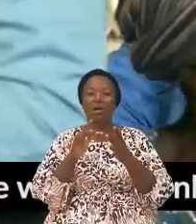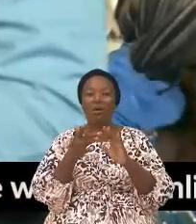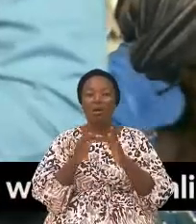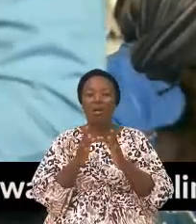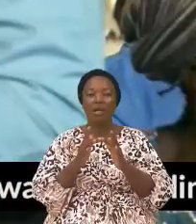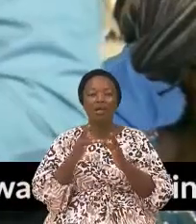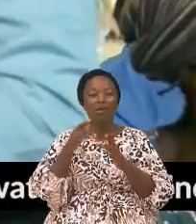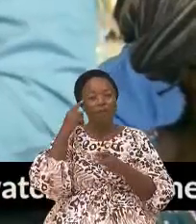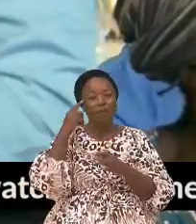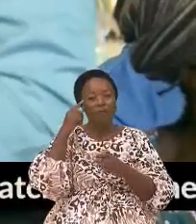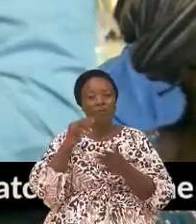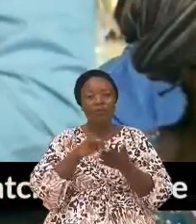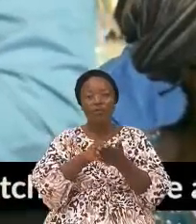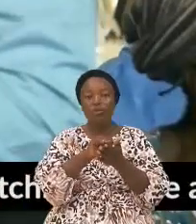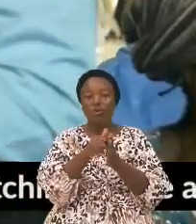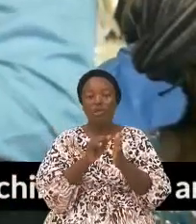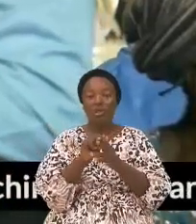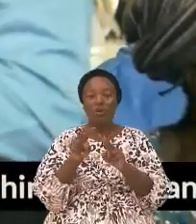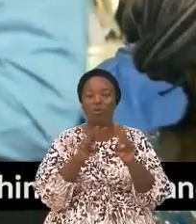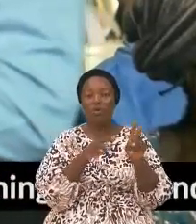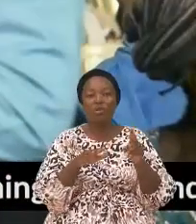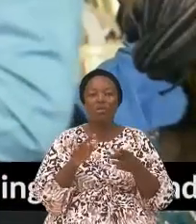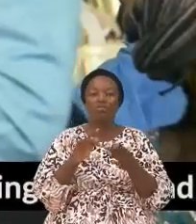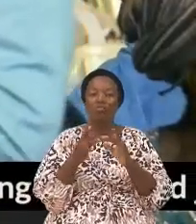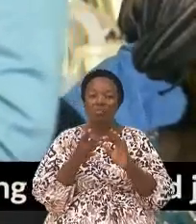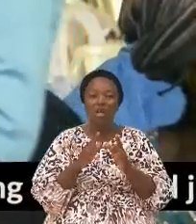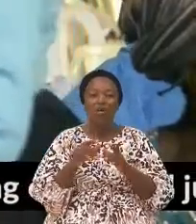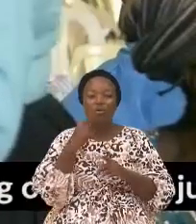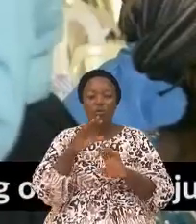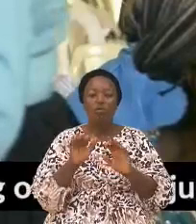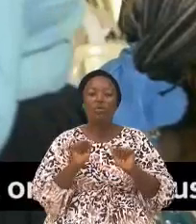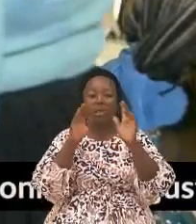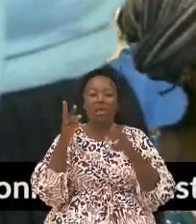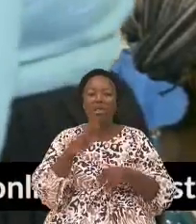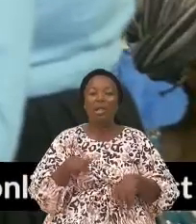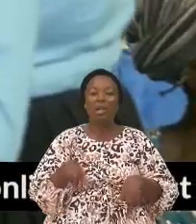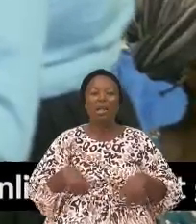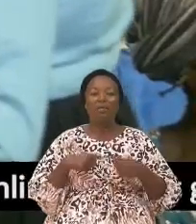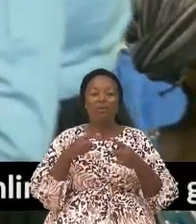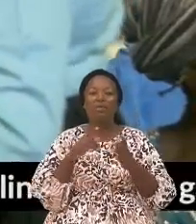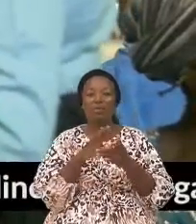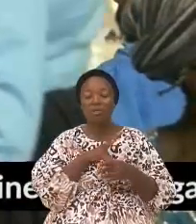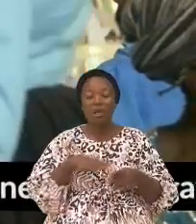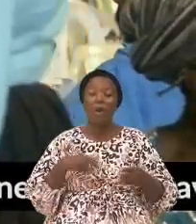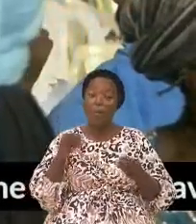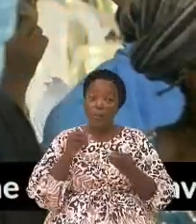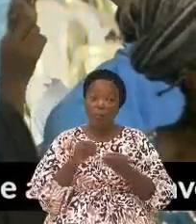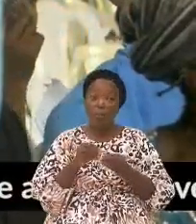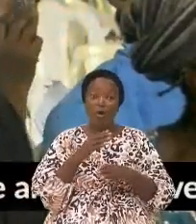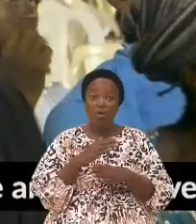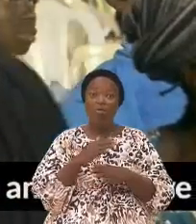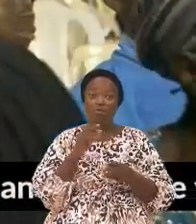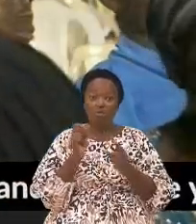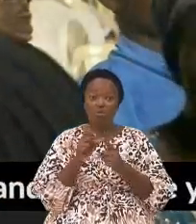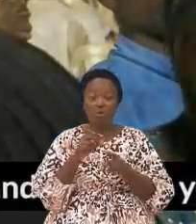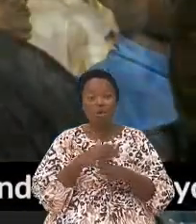There will be a special online banquet for all those watching online who gave their lives to